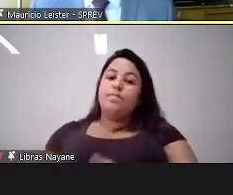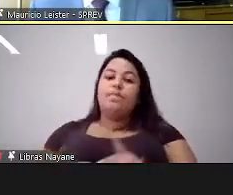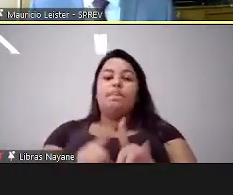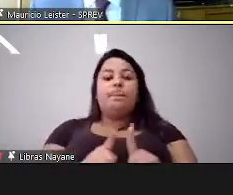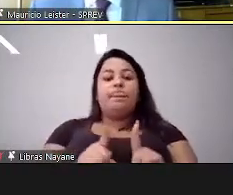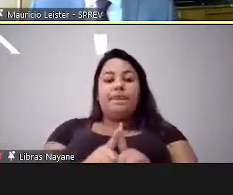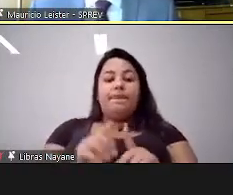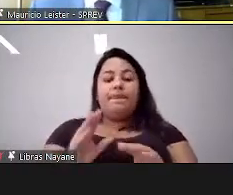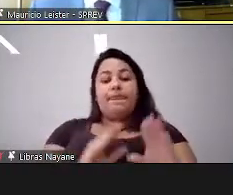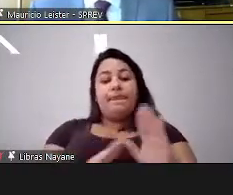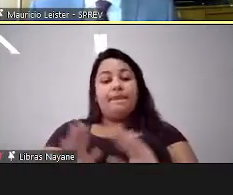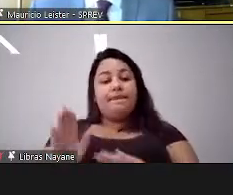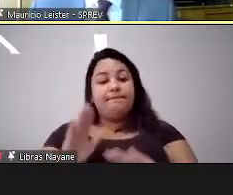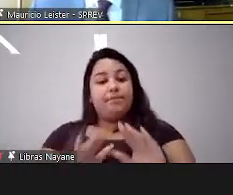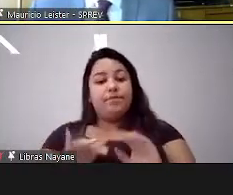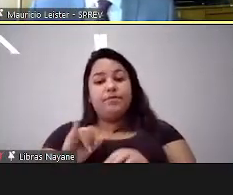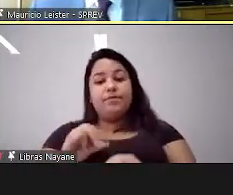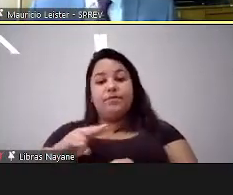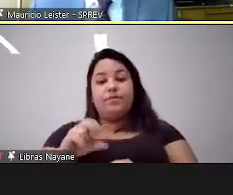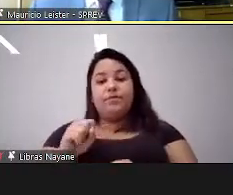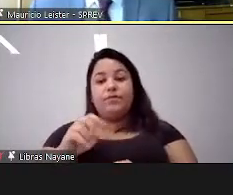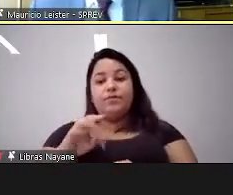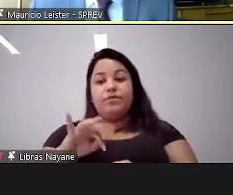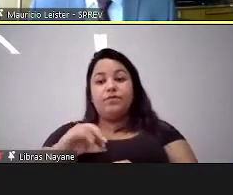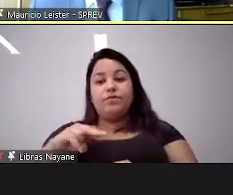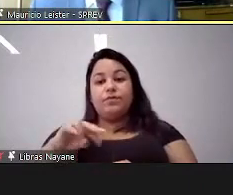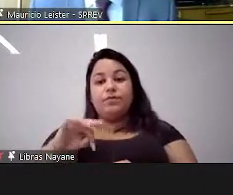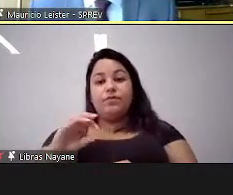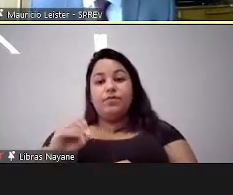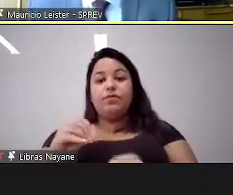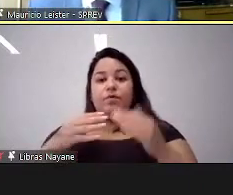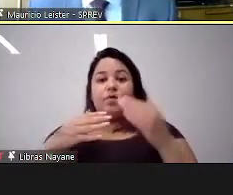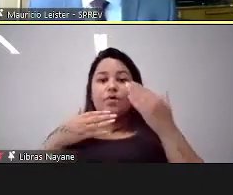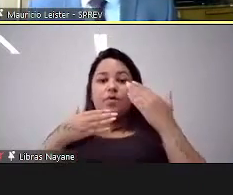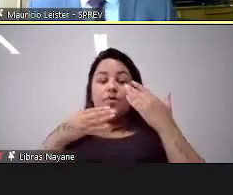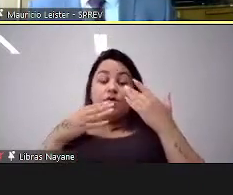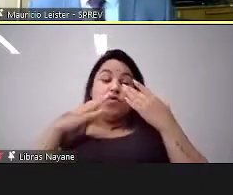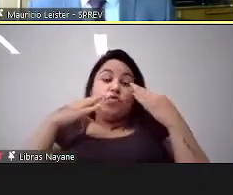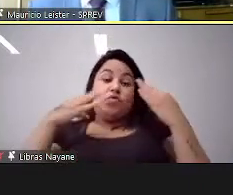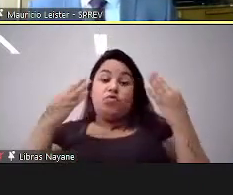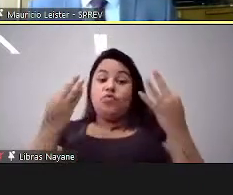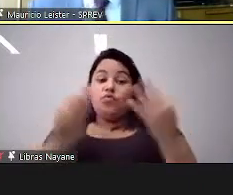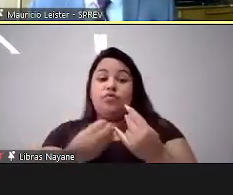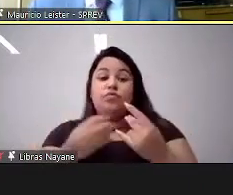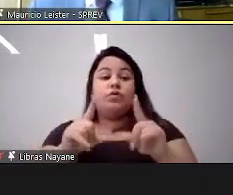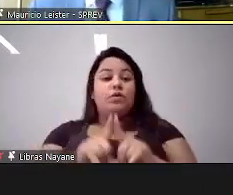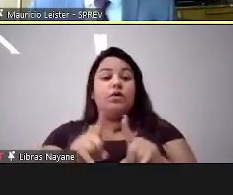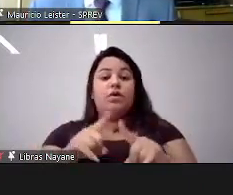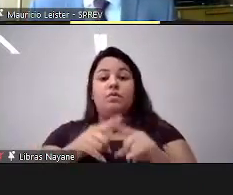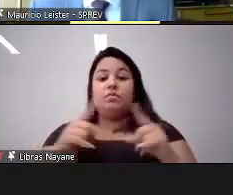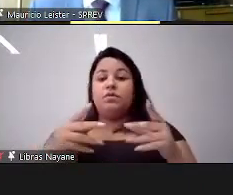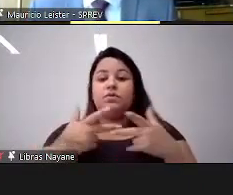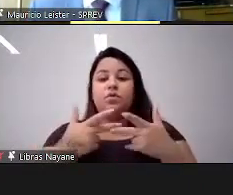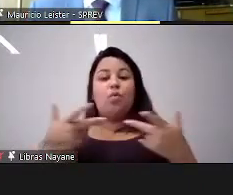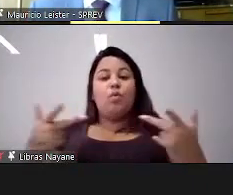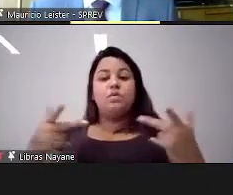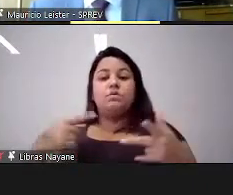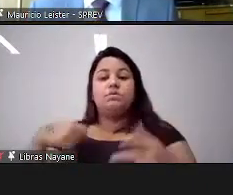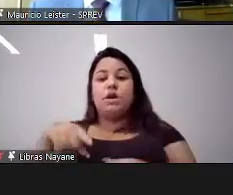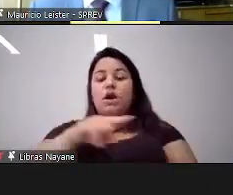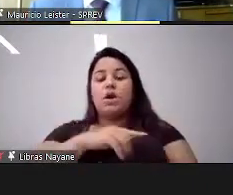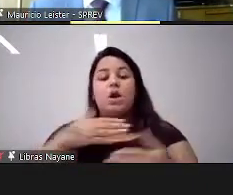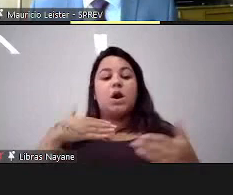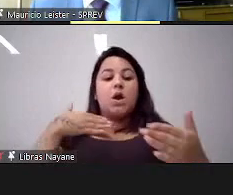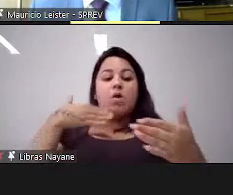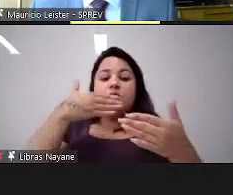the policies, harmonizing the resolutions. So all of this, it's a lot